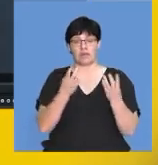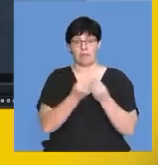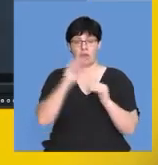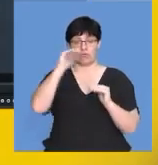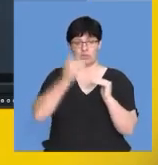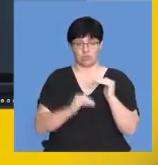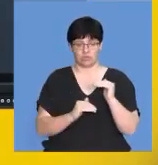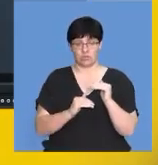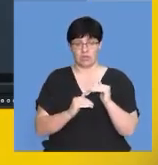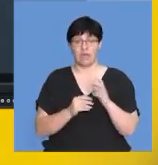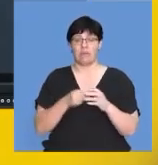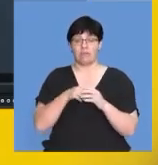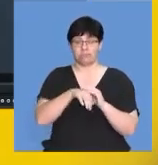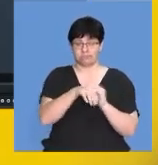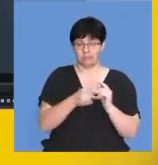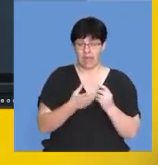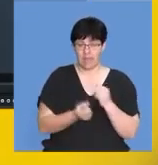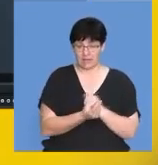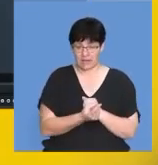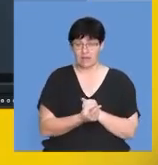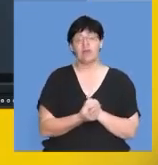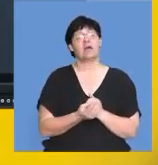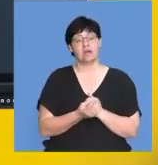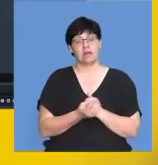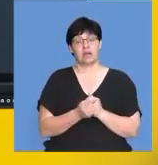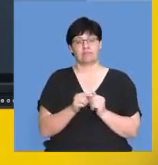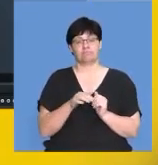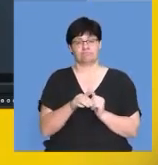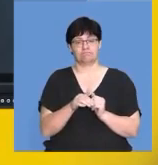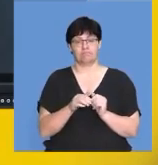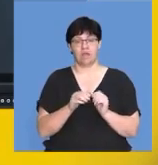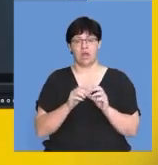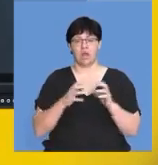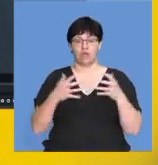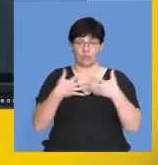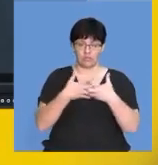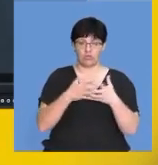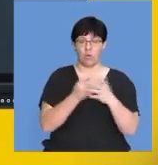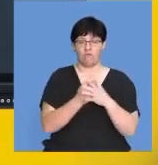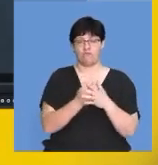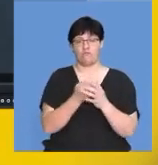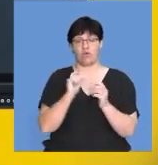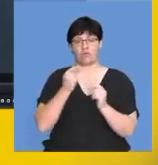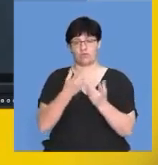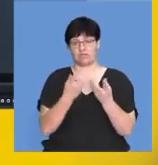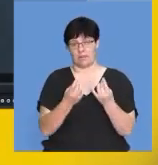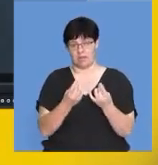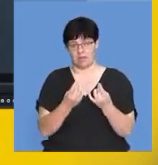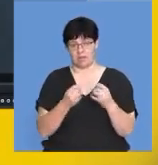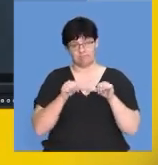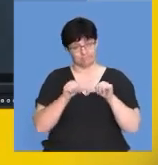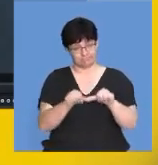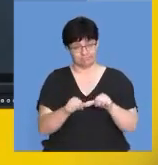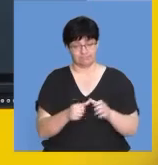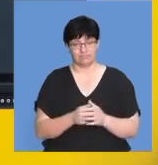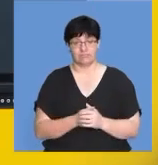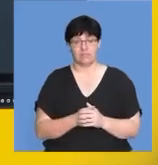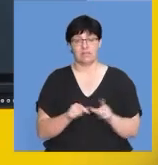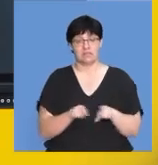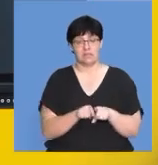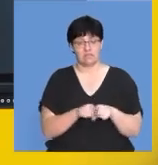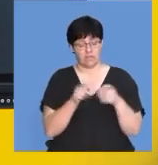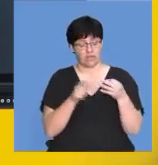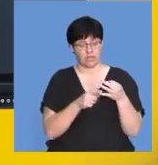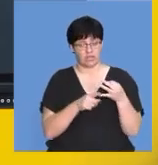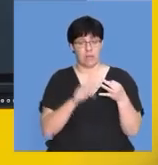when fertilization takes place, we maintain the diploid composition of chromosome numbers. And thirdly, if you look at the